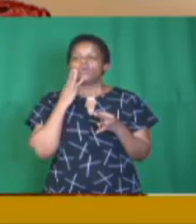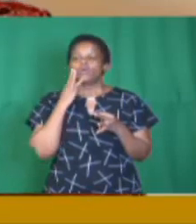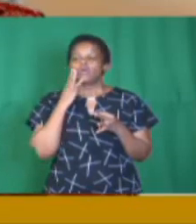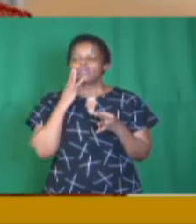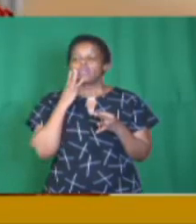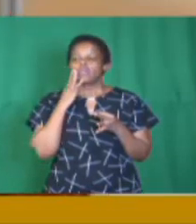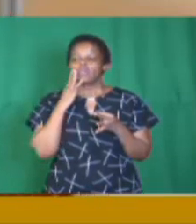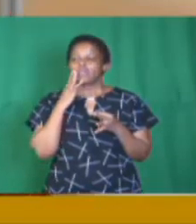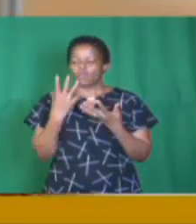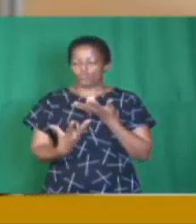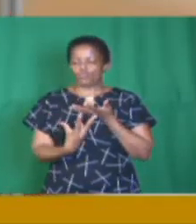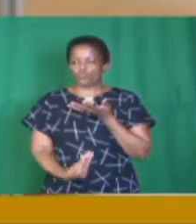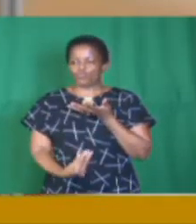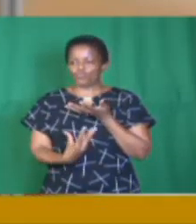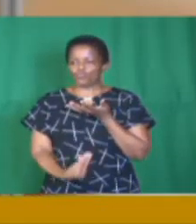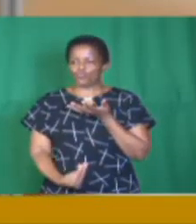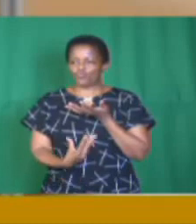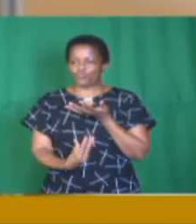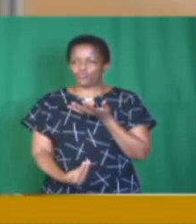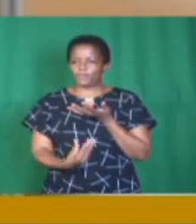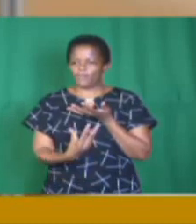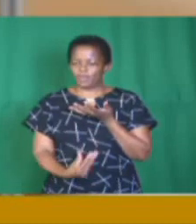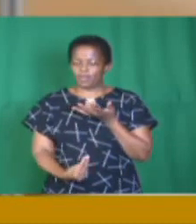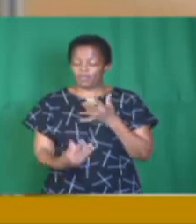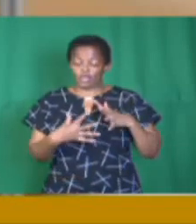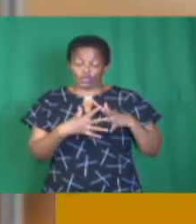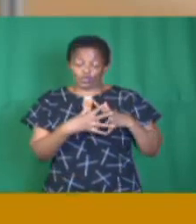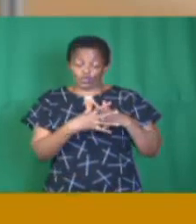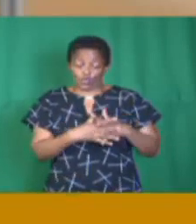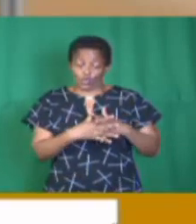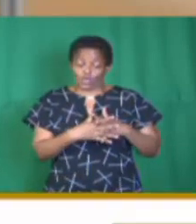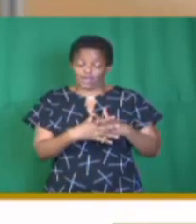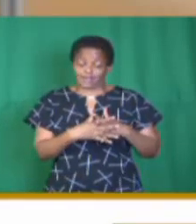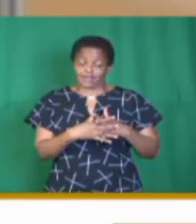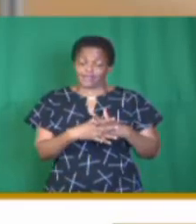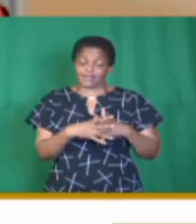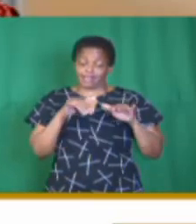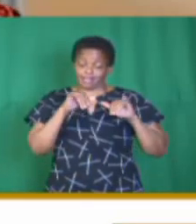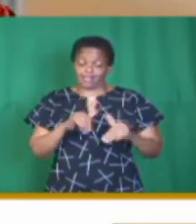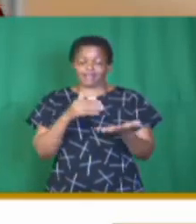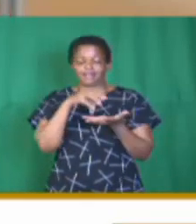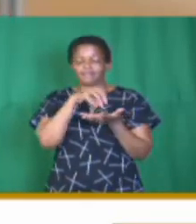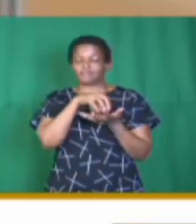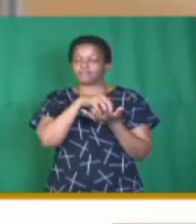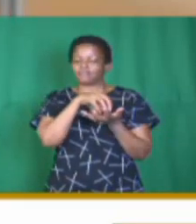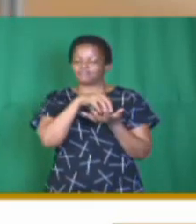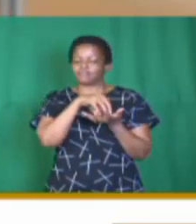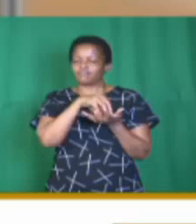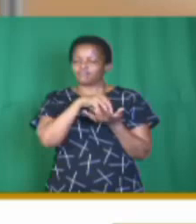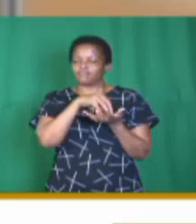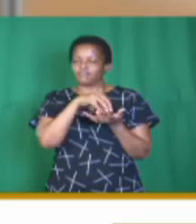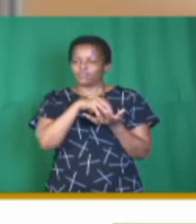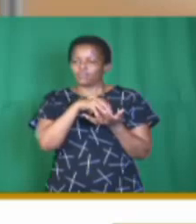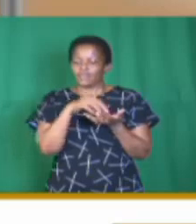out filtration, the solid remains on top on the filter paper whilst the